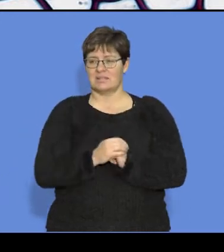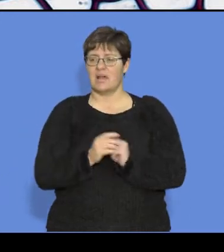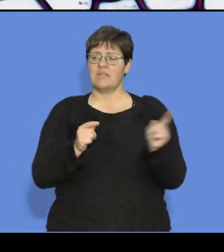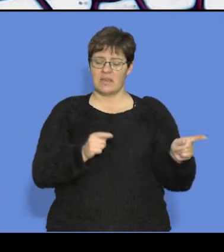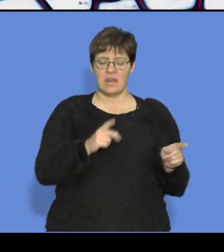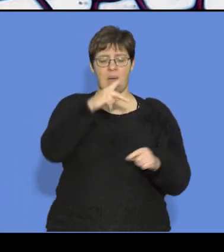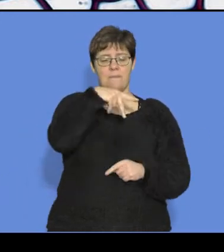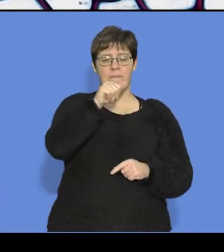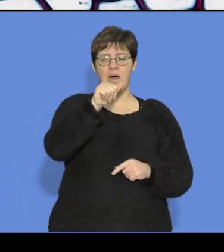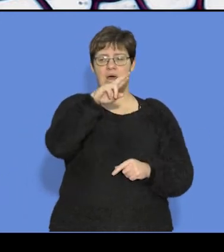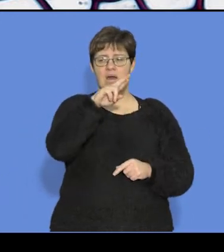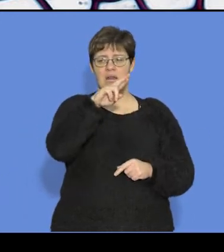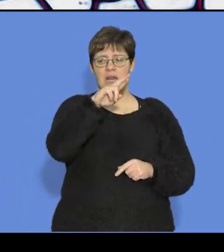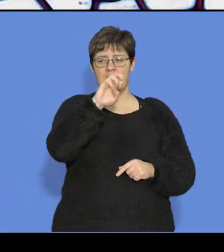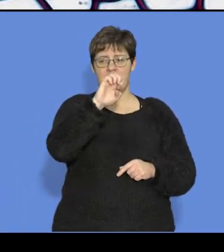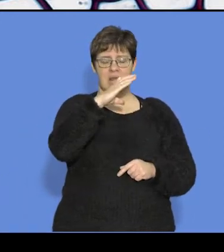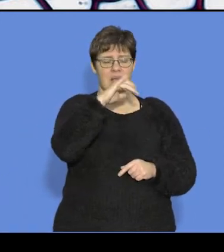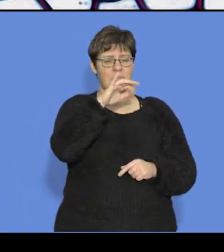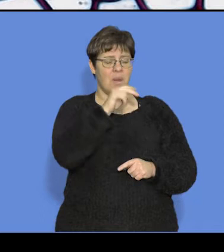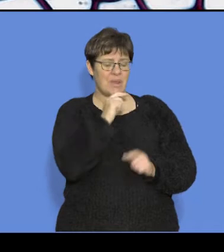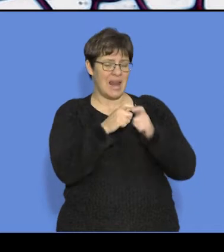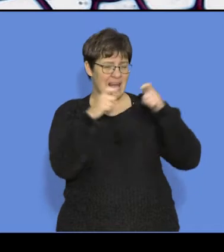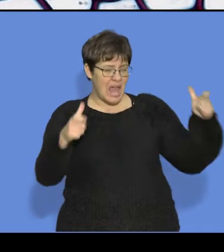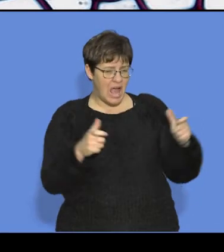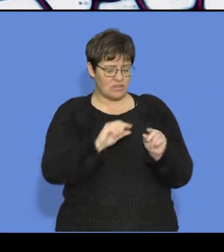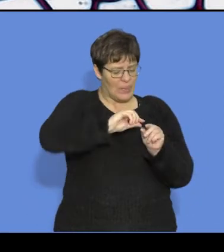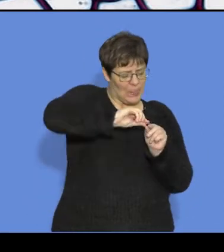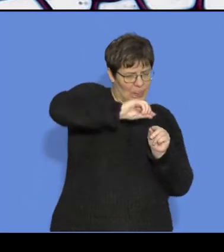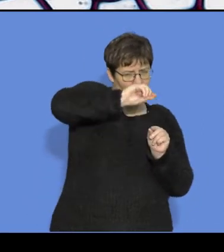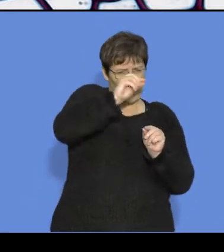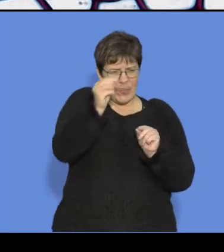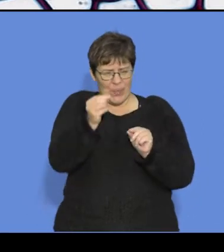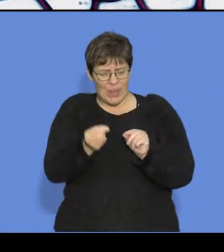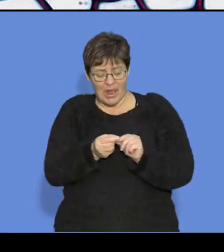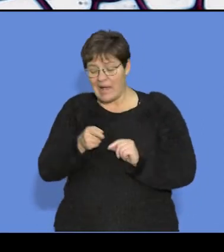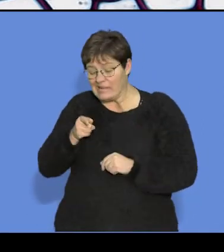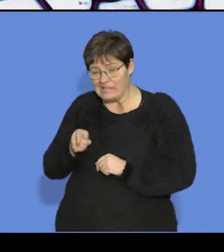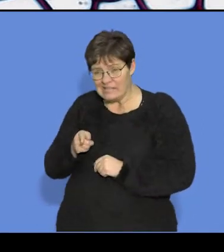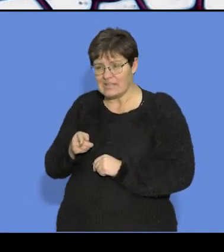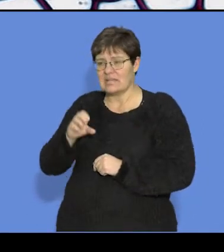large and they've got thin walls, whereas these cells here are